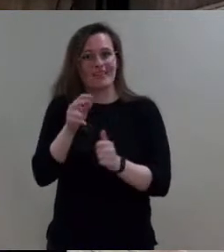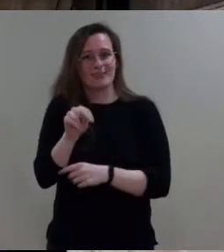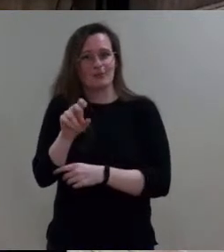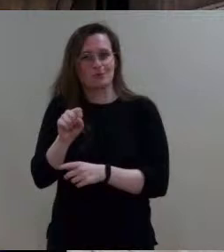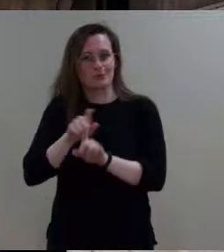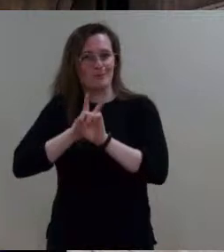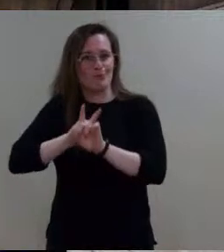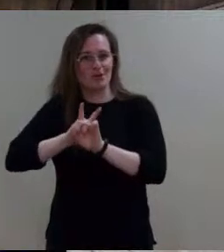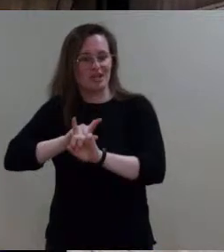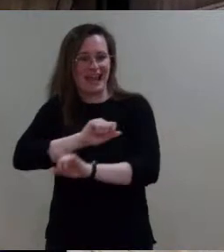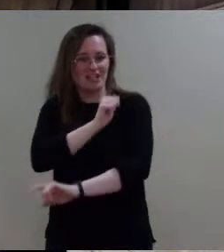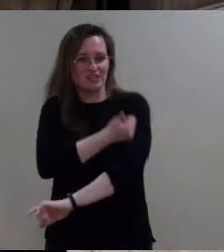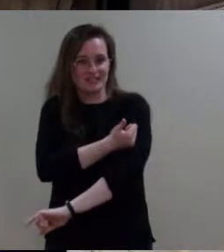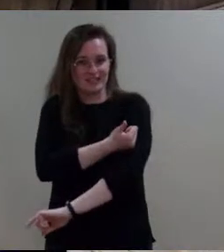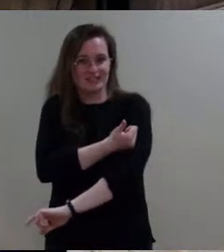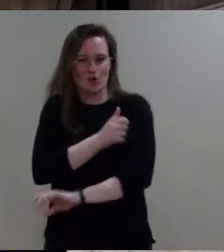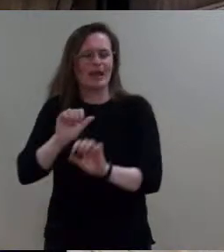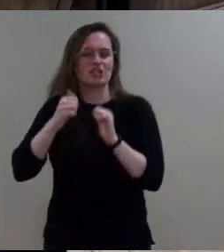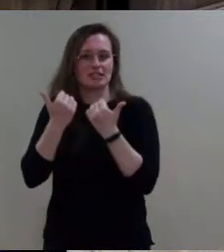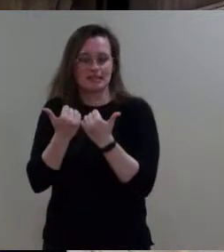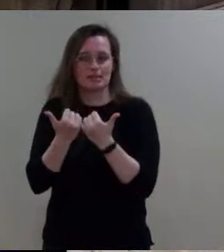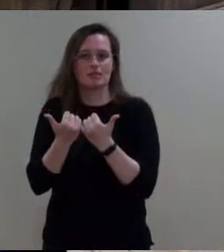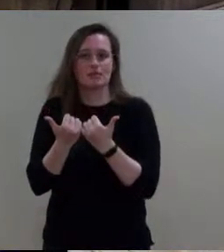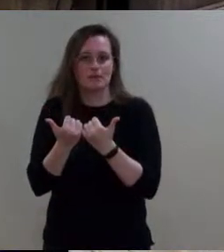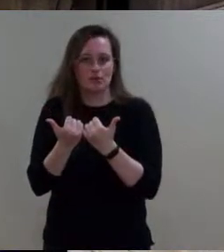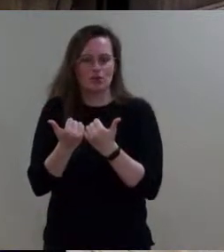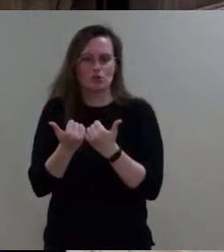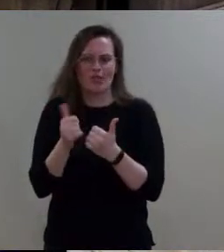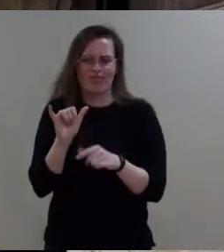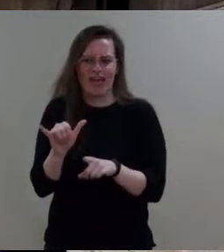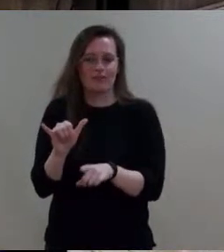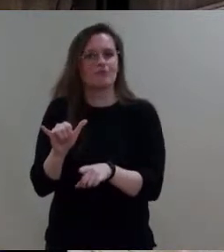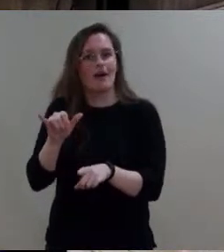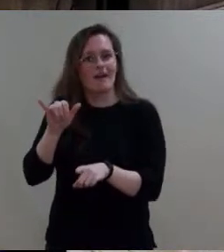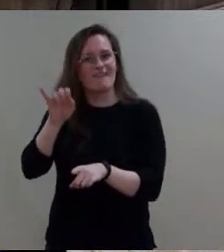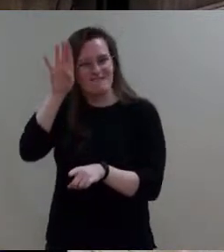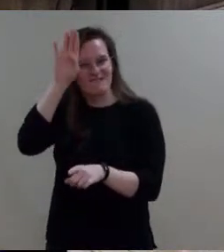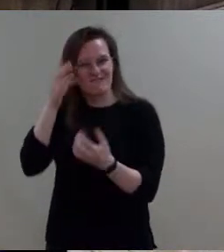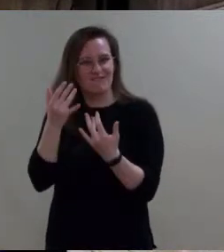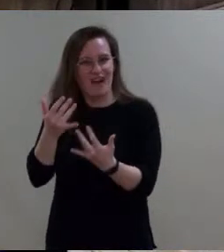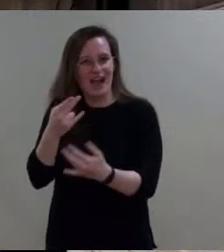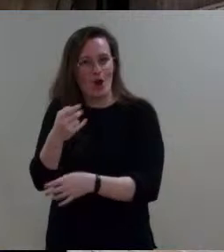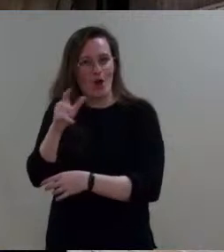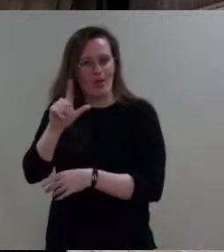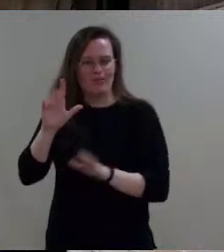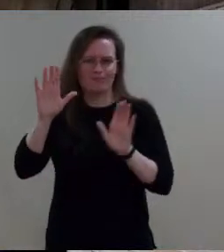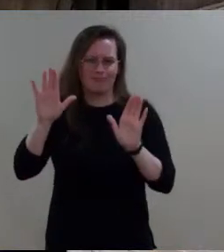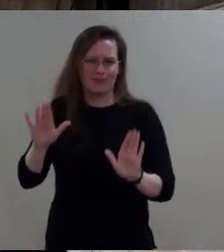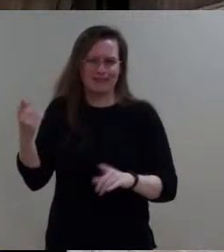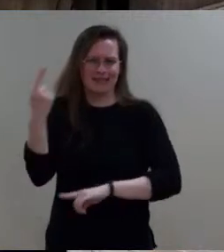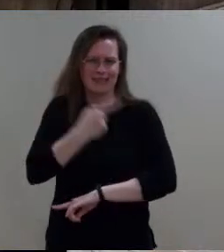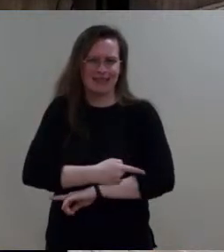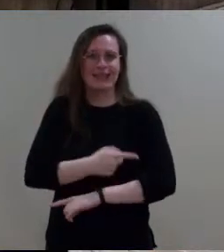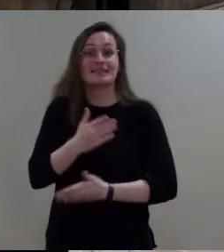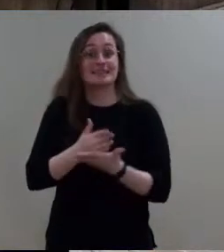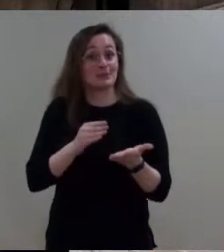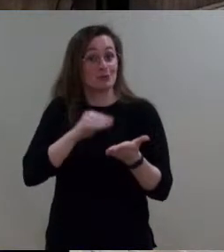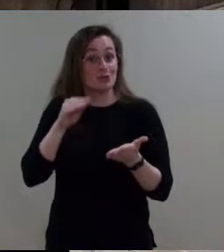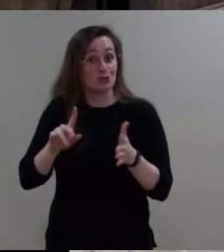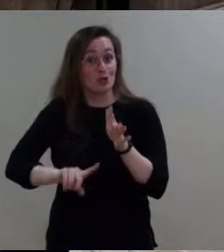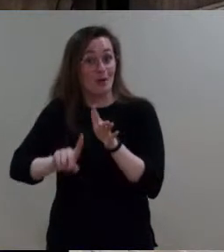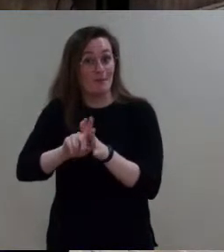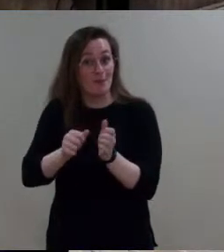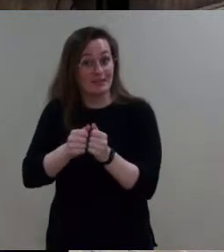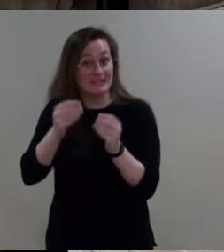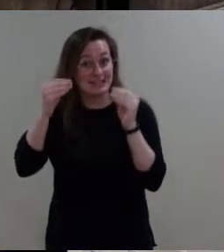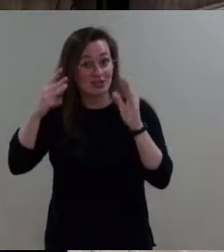Agency. It was a great day at the Kentville Fire Hall. There were students who actually appeared with their teachers. There was 34